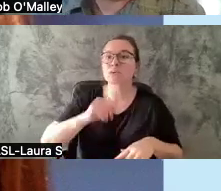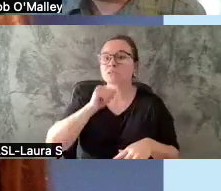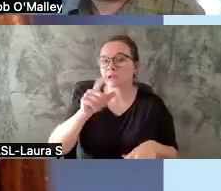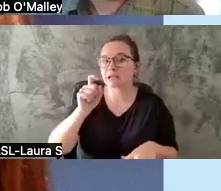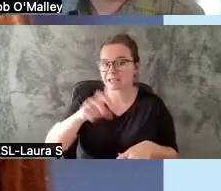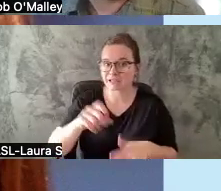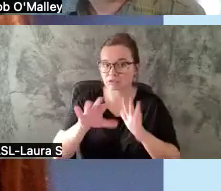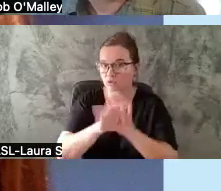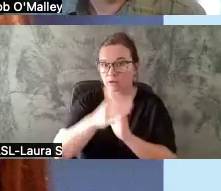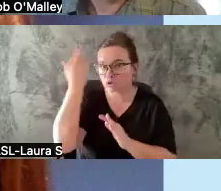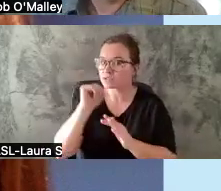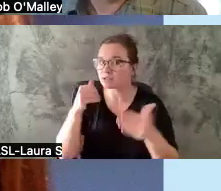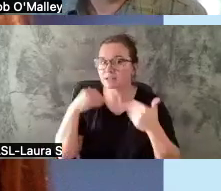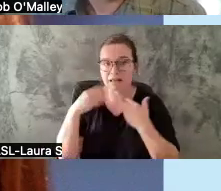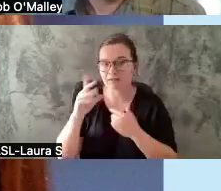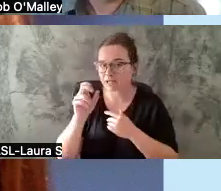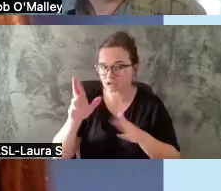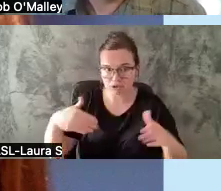since she didn't yet have cancer.